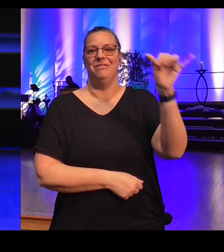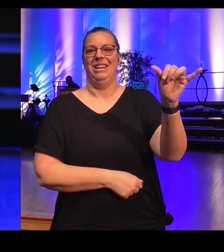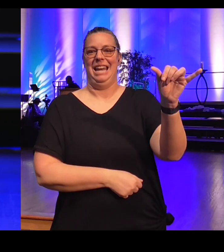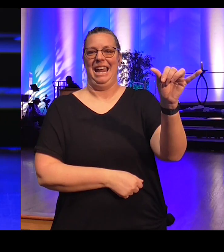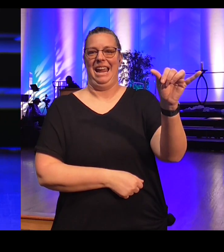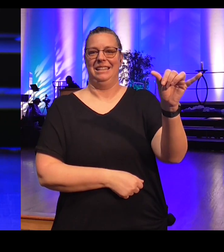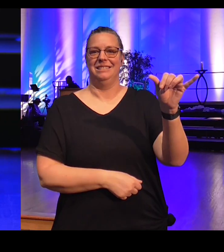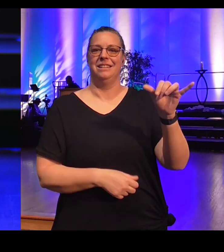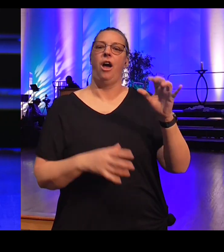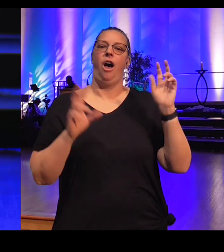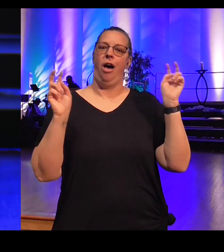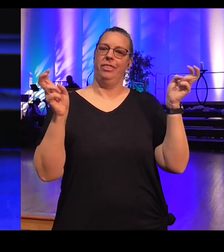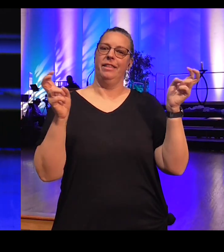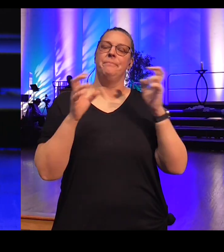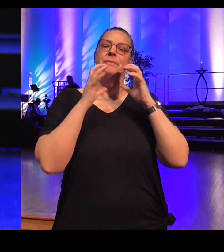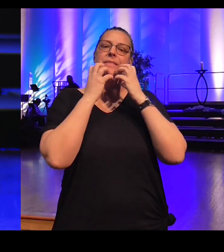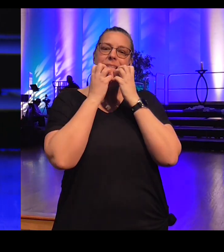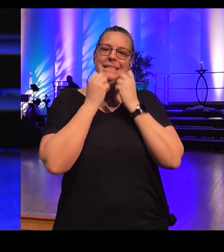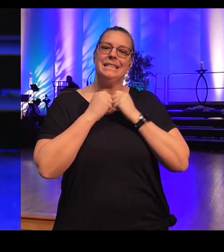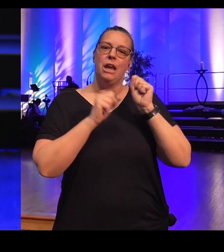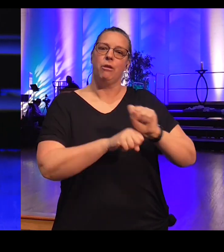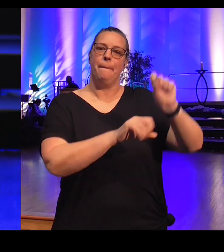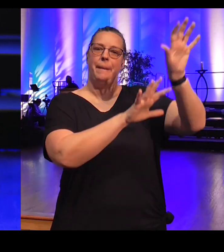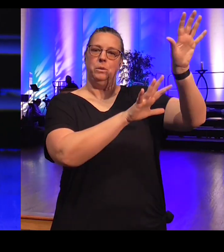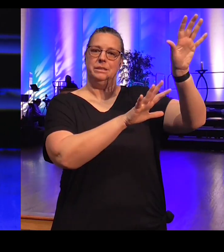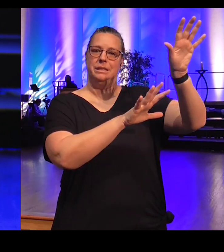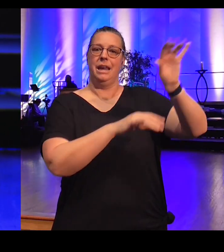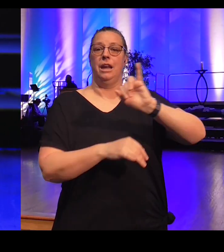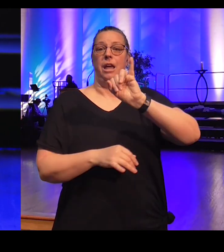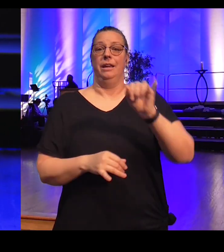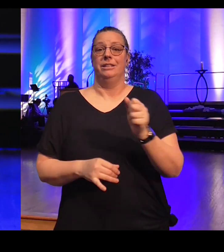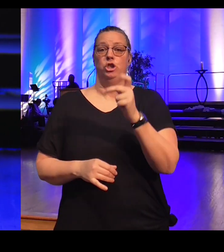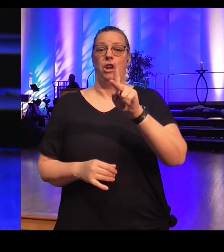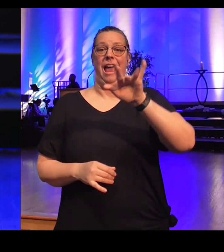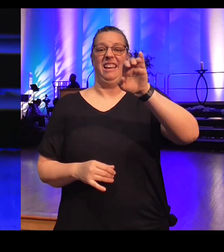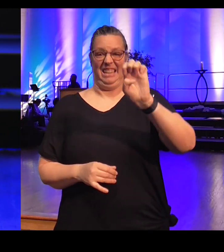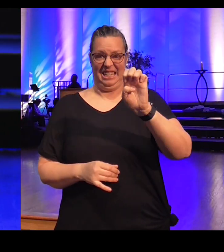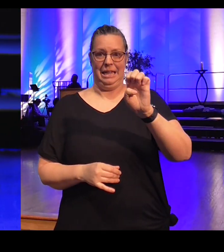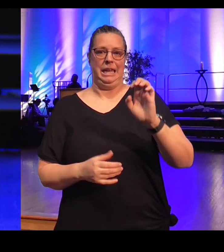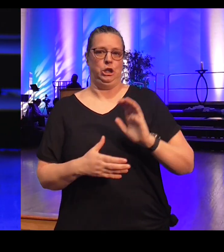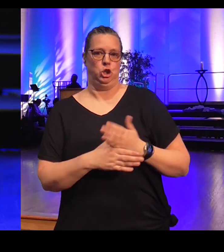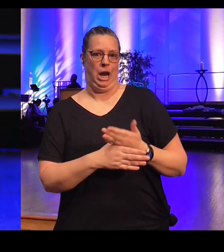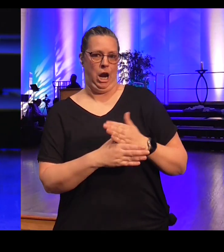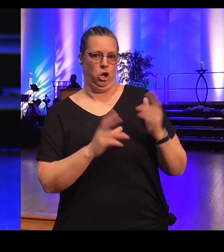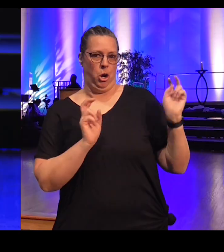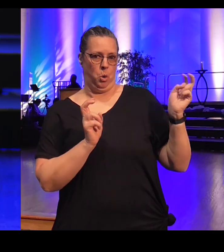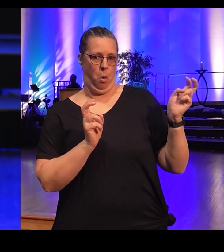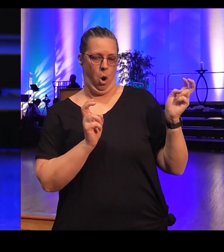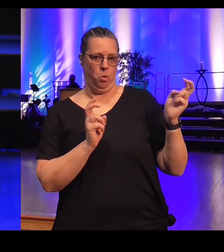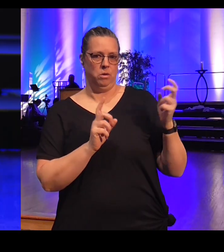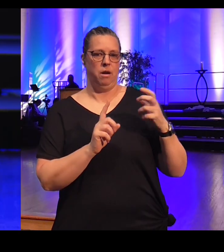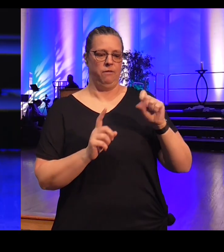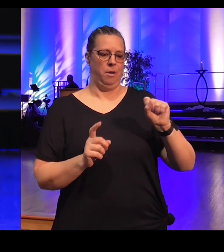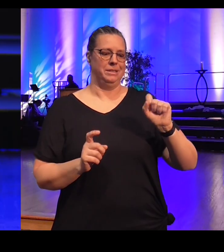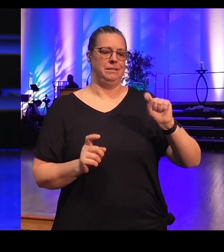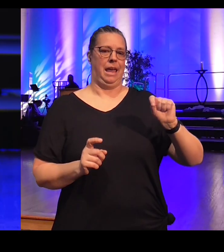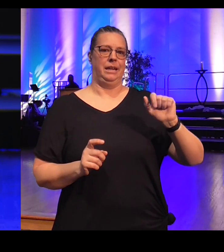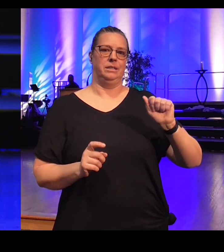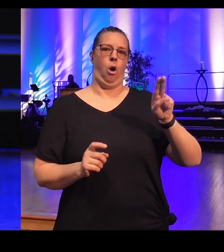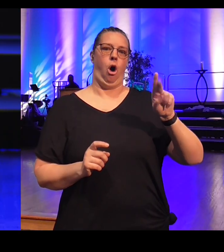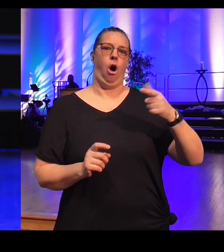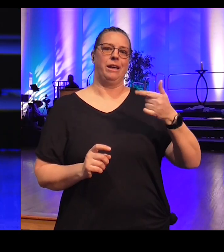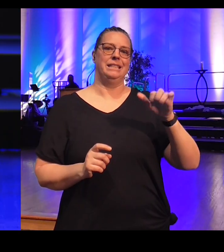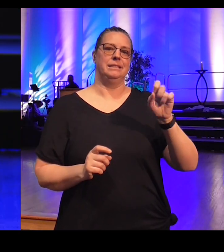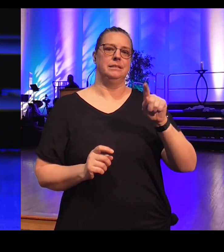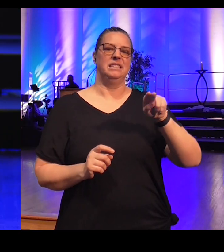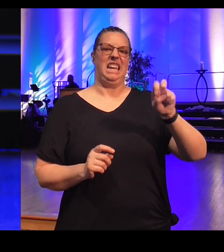on the sacred mountain. And Reverend Jackie shared a quote with me recently from St. Augustine that I feel